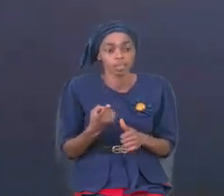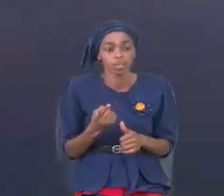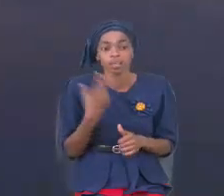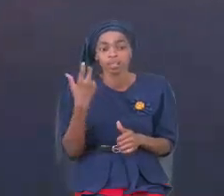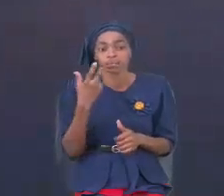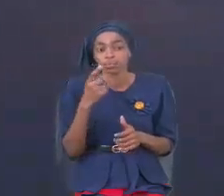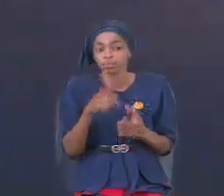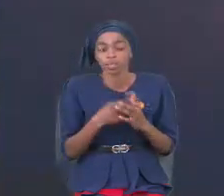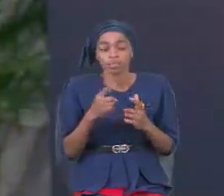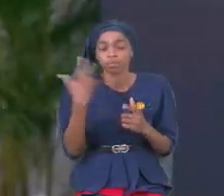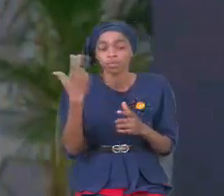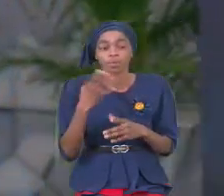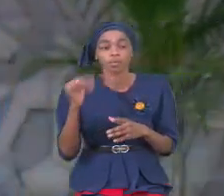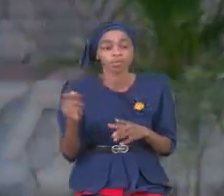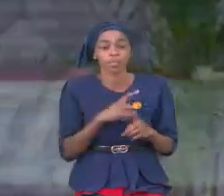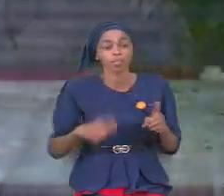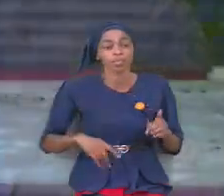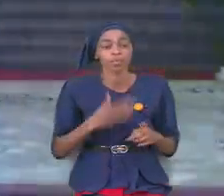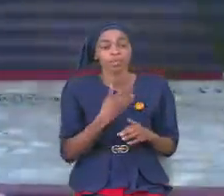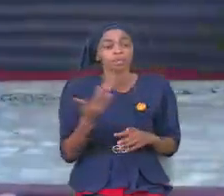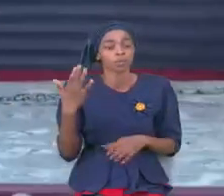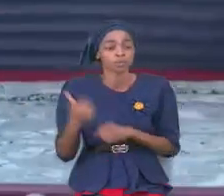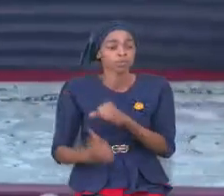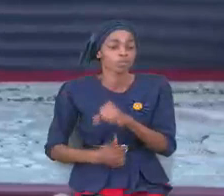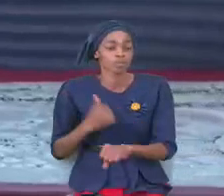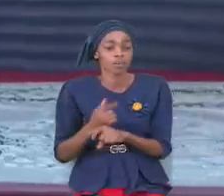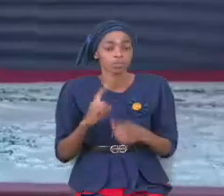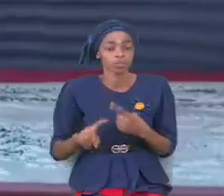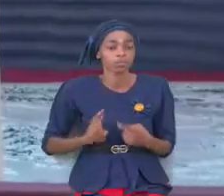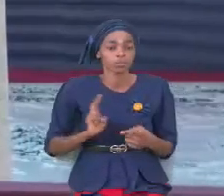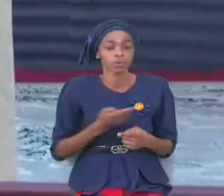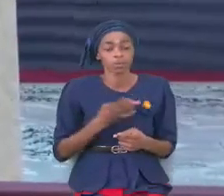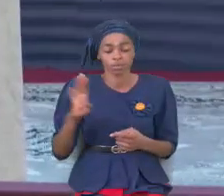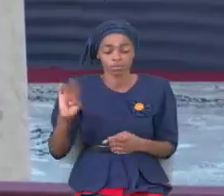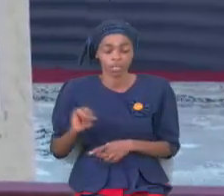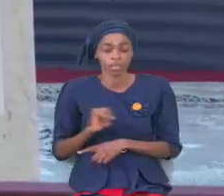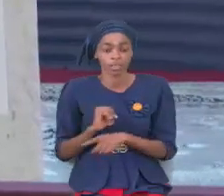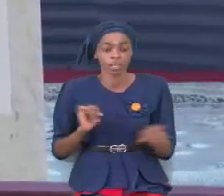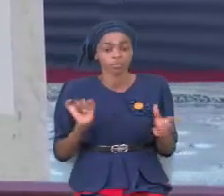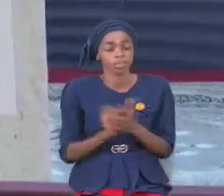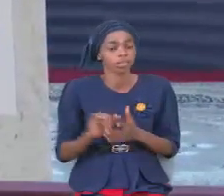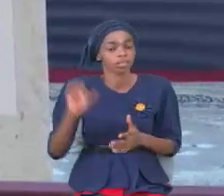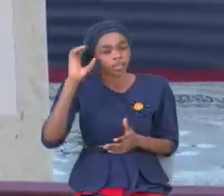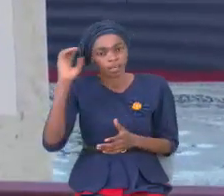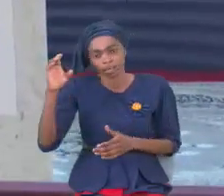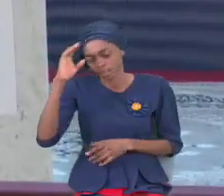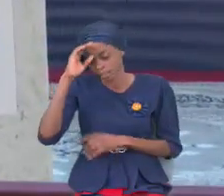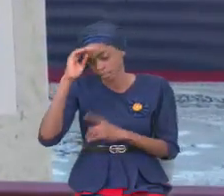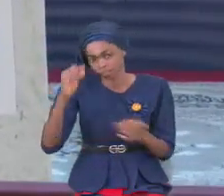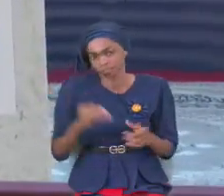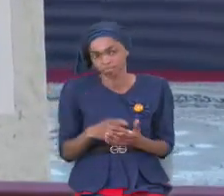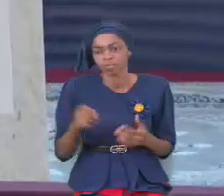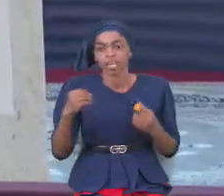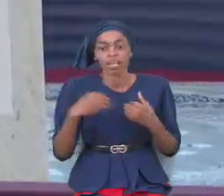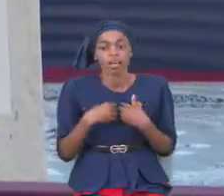by them that heard him? He had an affirmation and